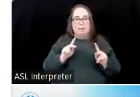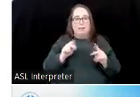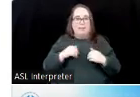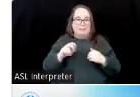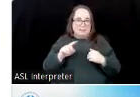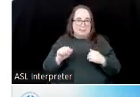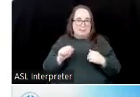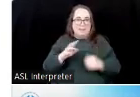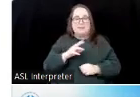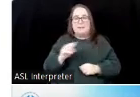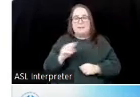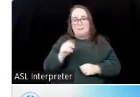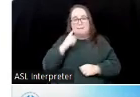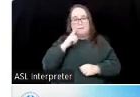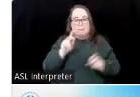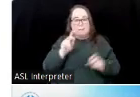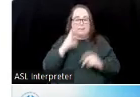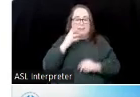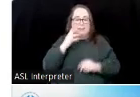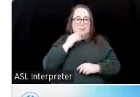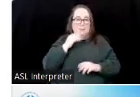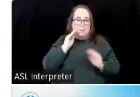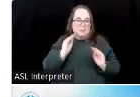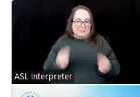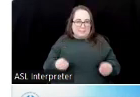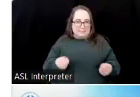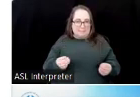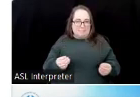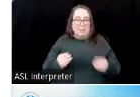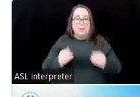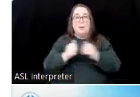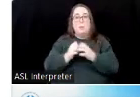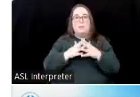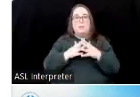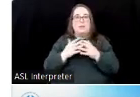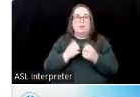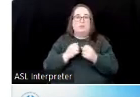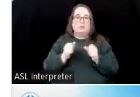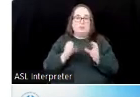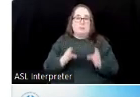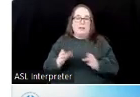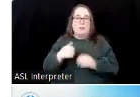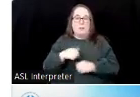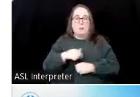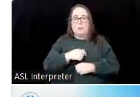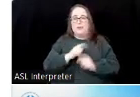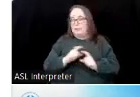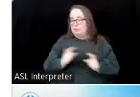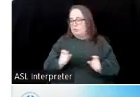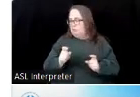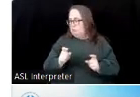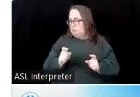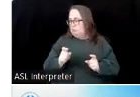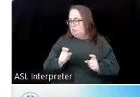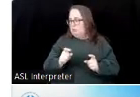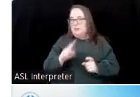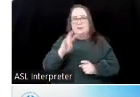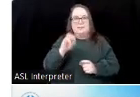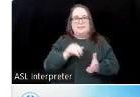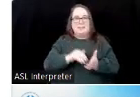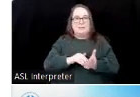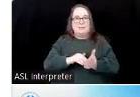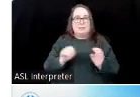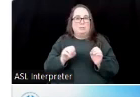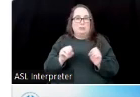as well as for people experiencing homelessness. Through the American Rescue Plan, we issued close to 70,000 emergency